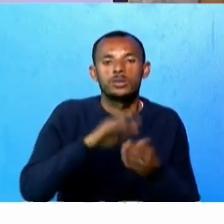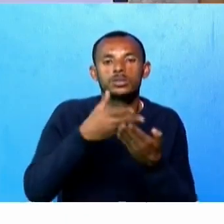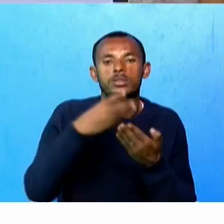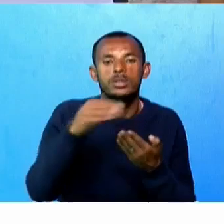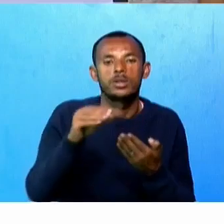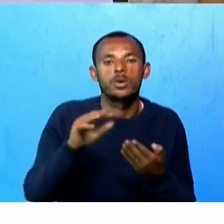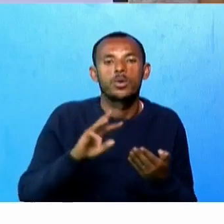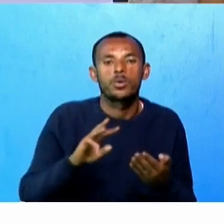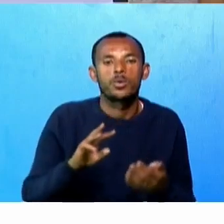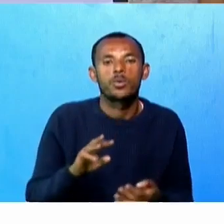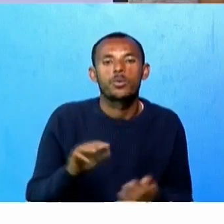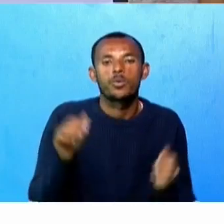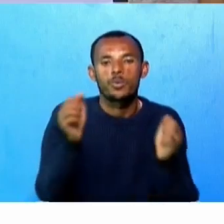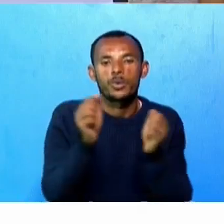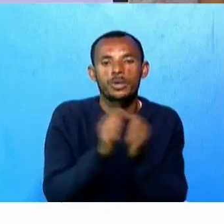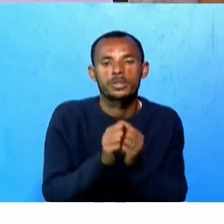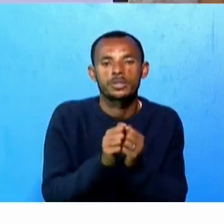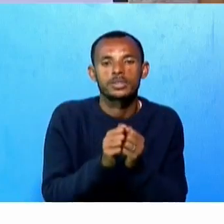with